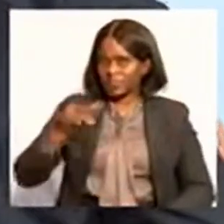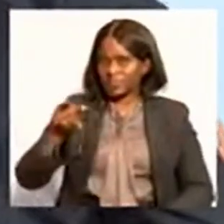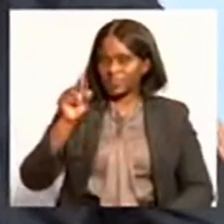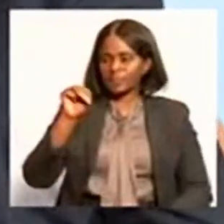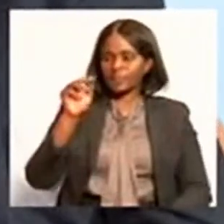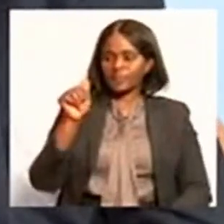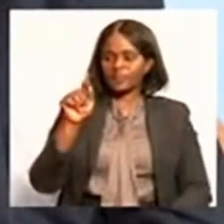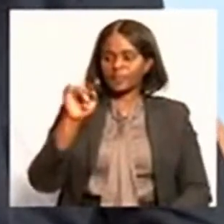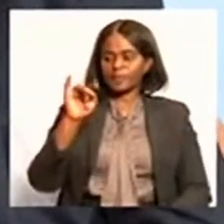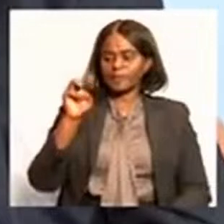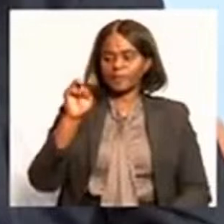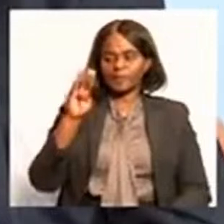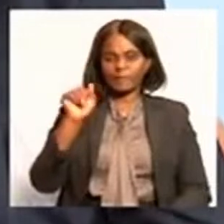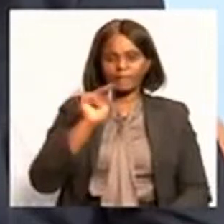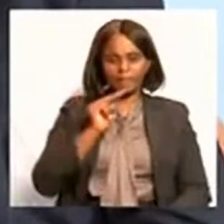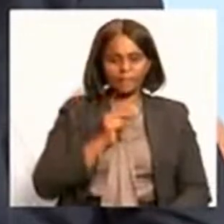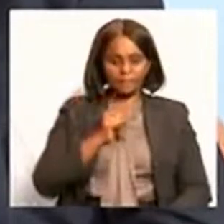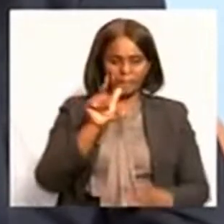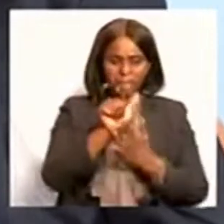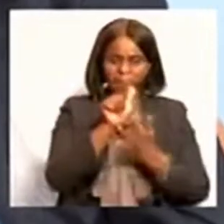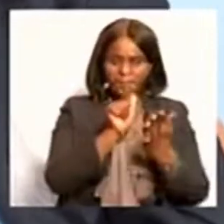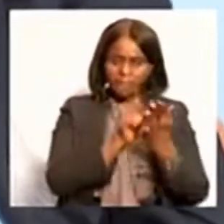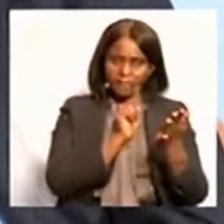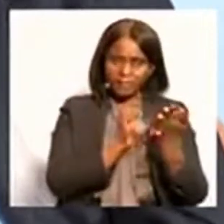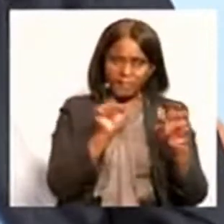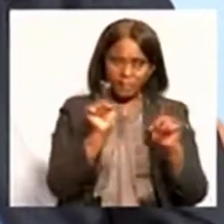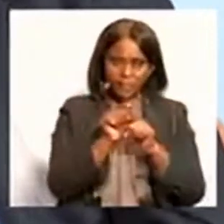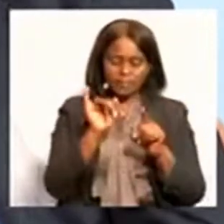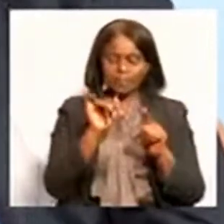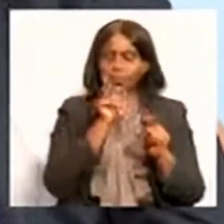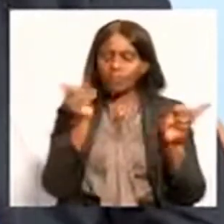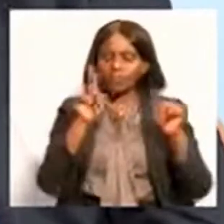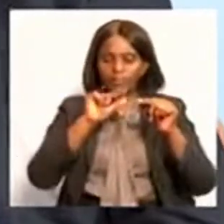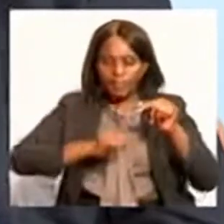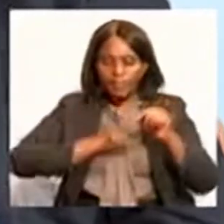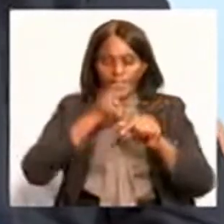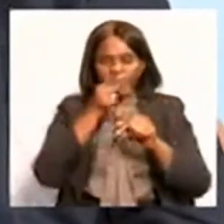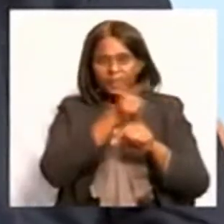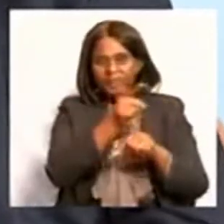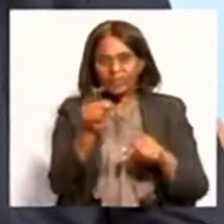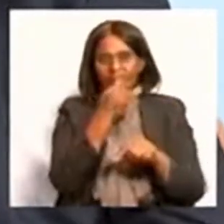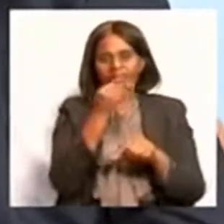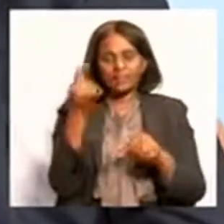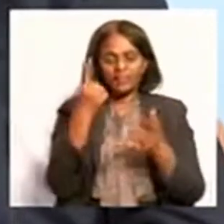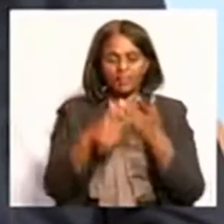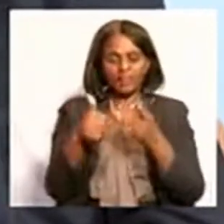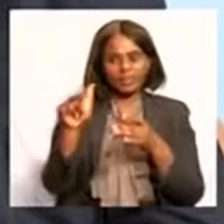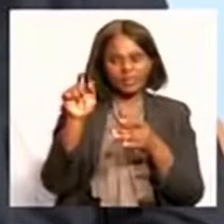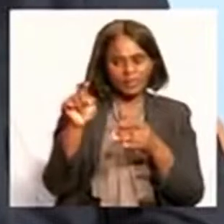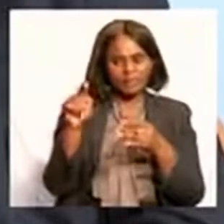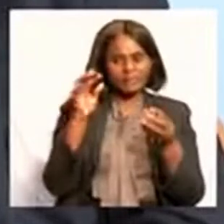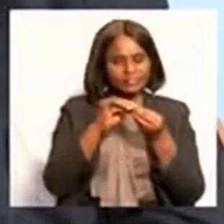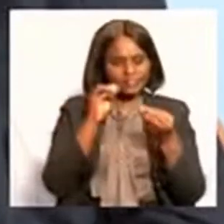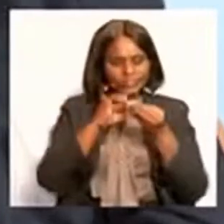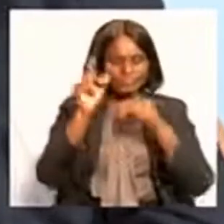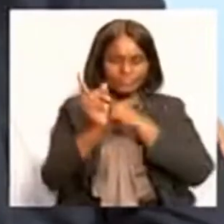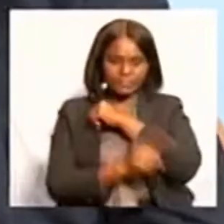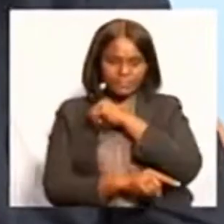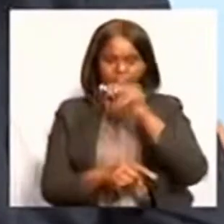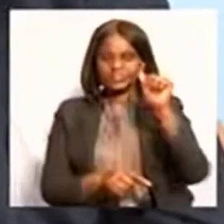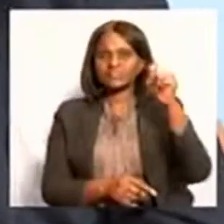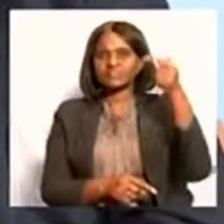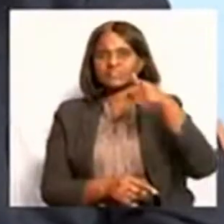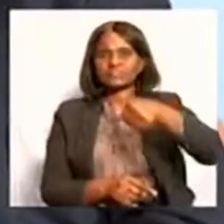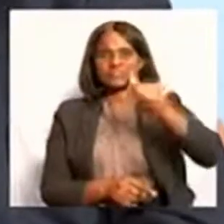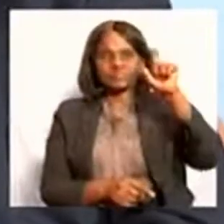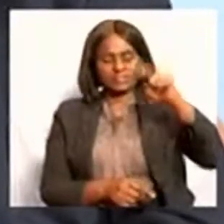required by the law that whenever we see issues that require further prosecution, the Auditor General is